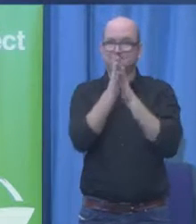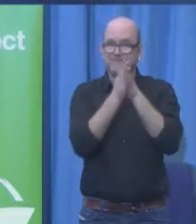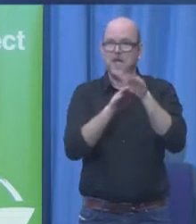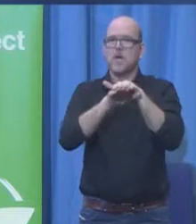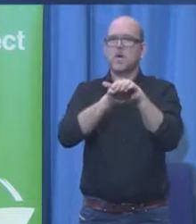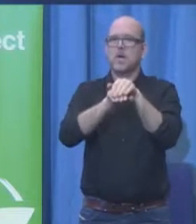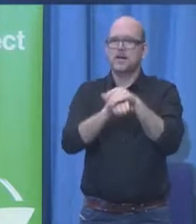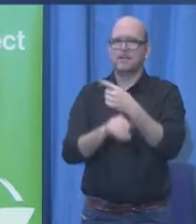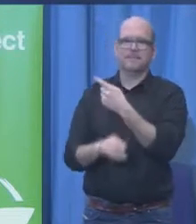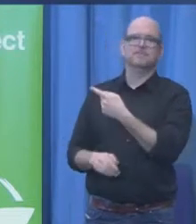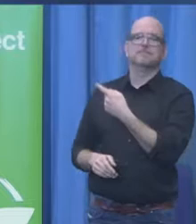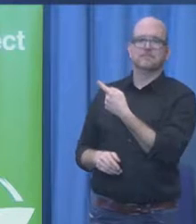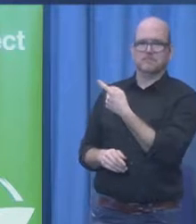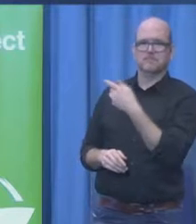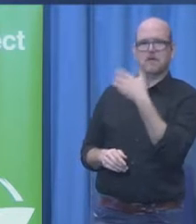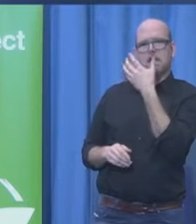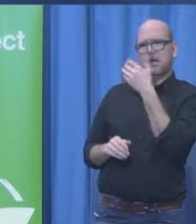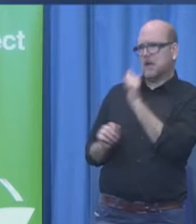about yourself?